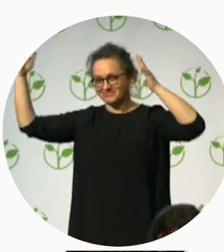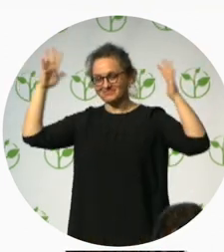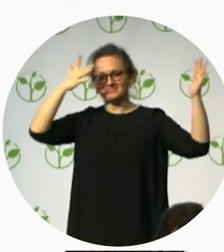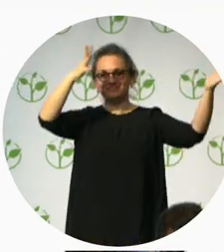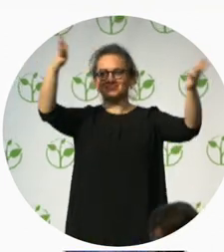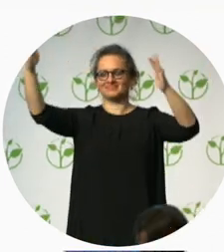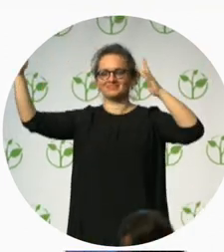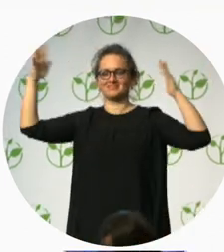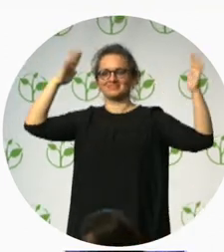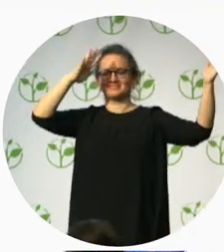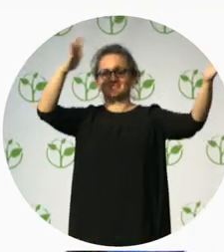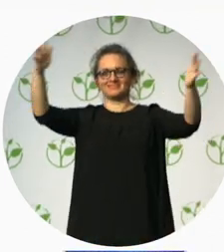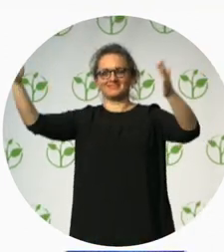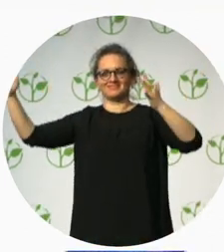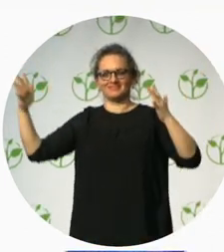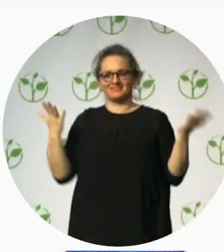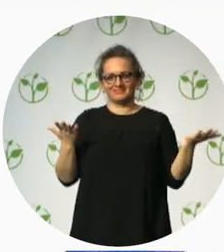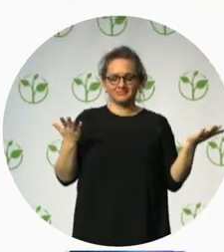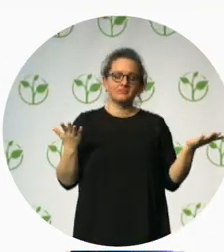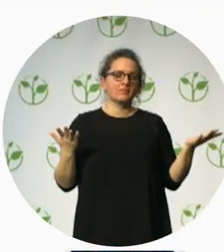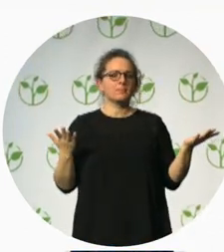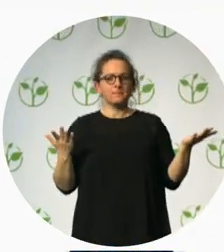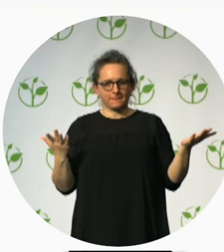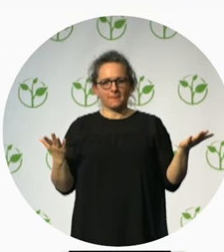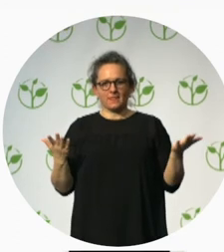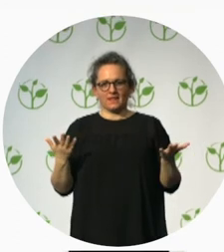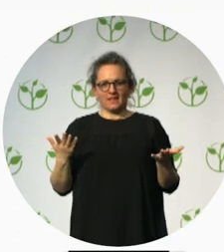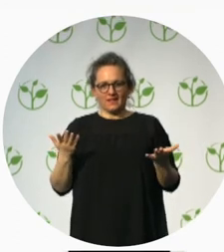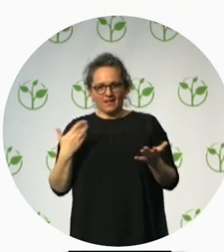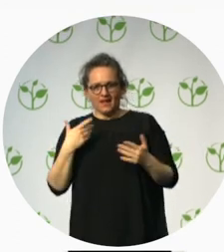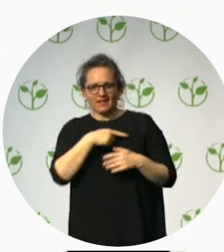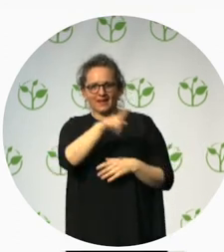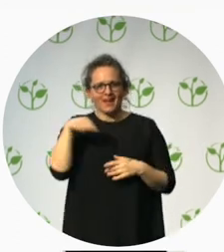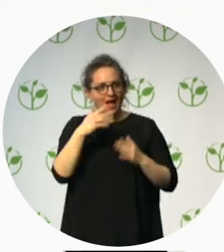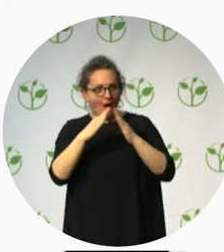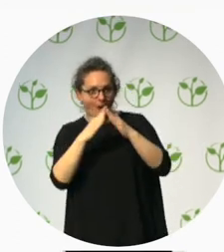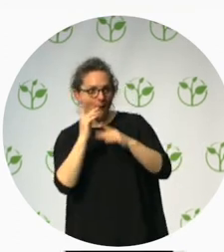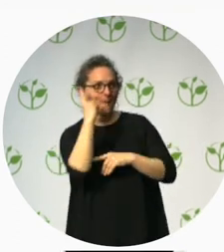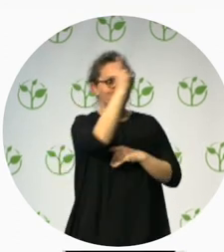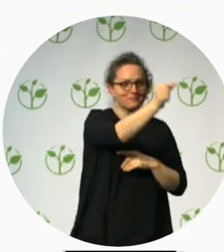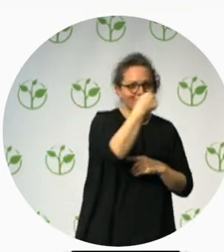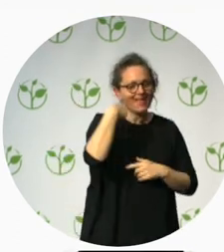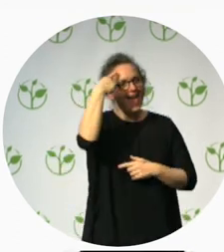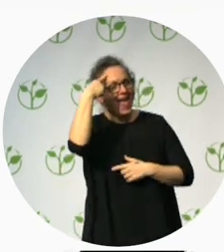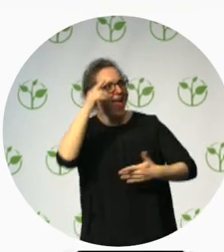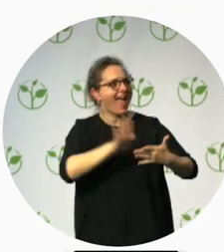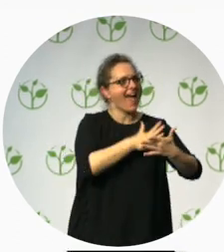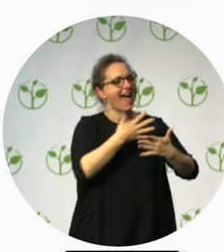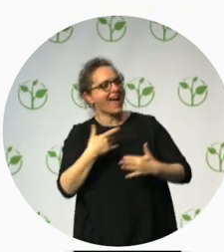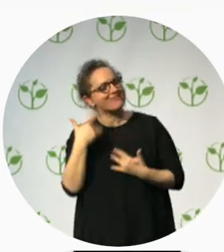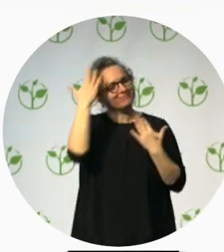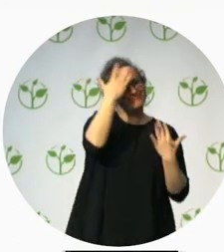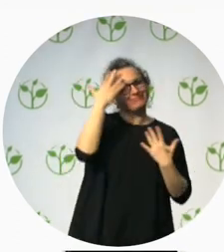We're going to be singing that song when we go home. I need to explain something because it sounds like we told you a